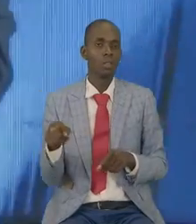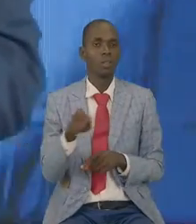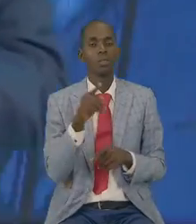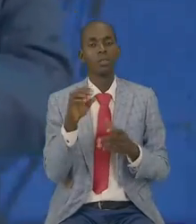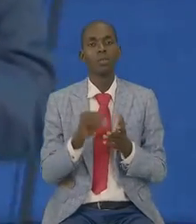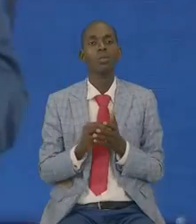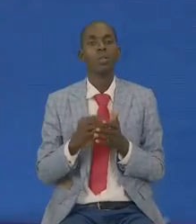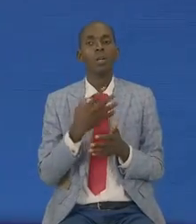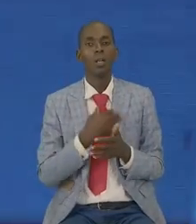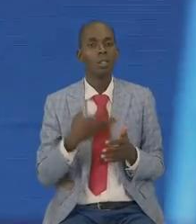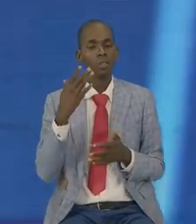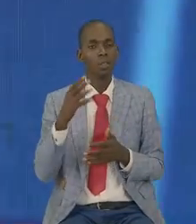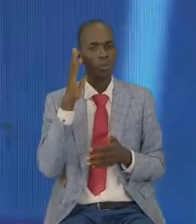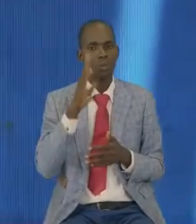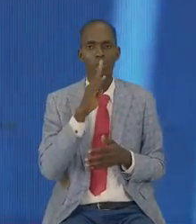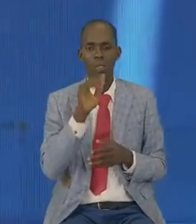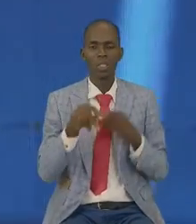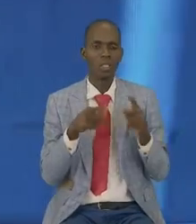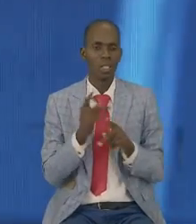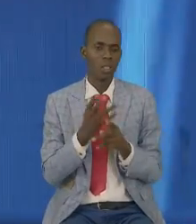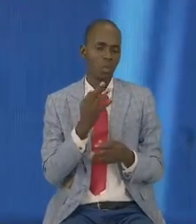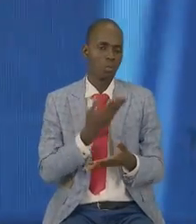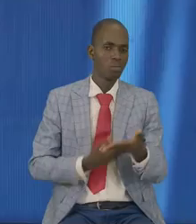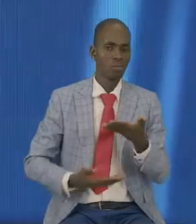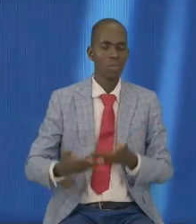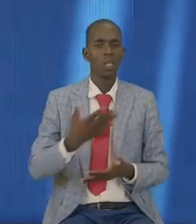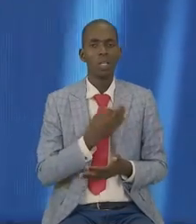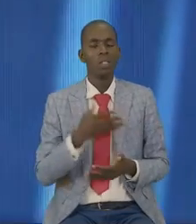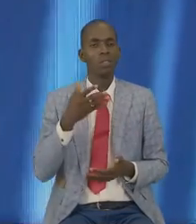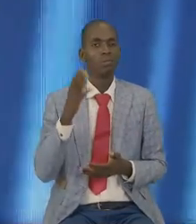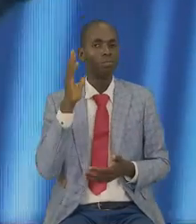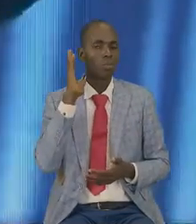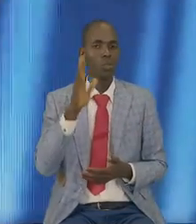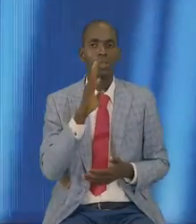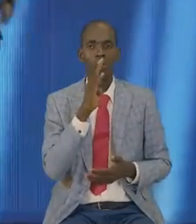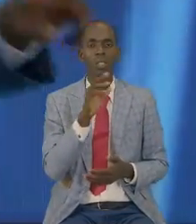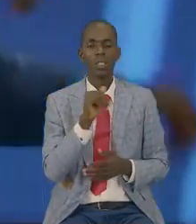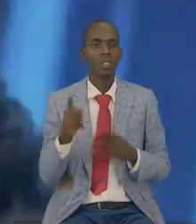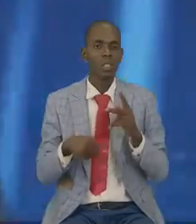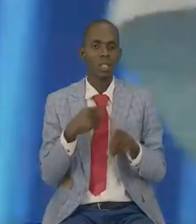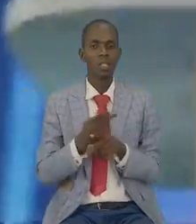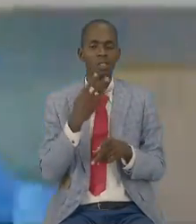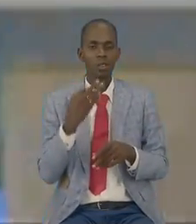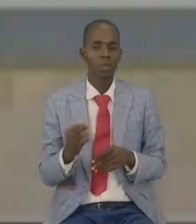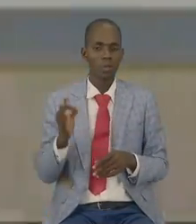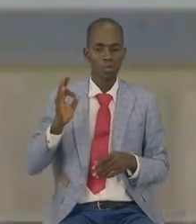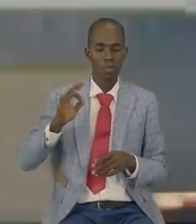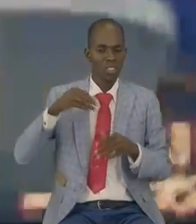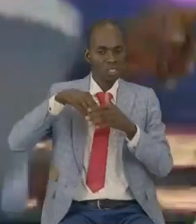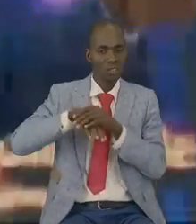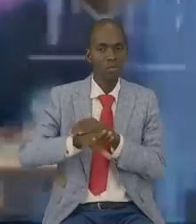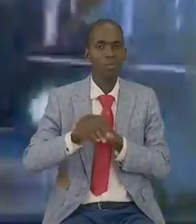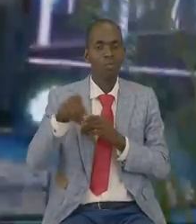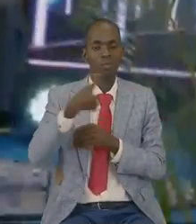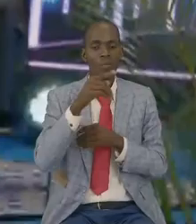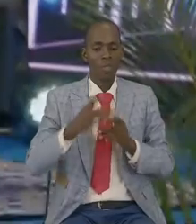be such an interaction, and there'll be a kind of interpenetration. They live in me,